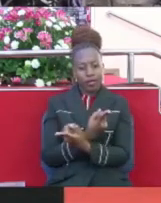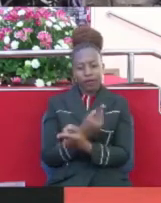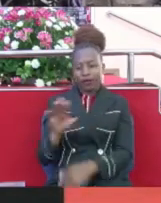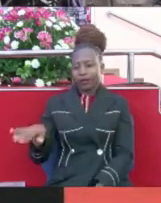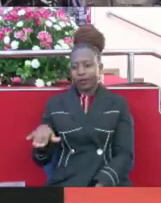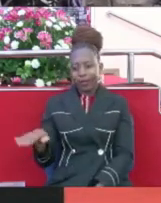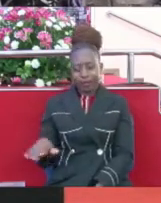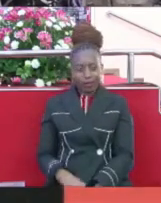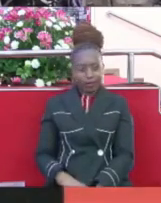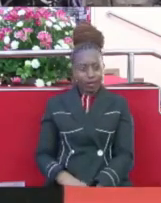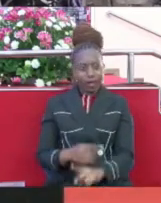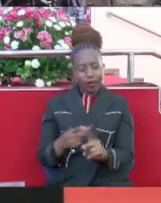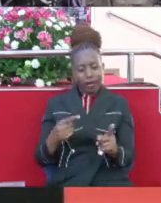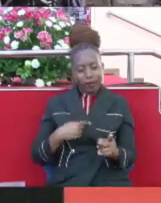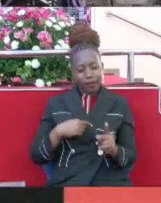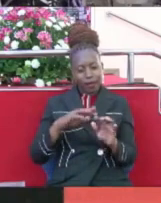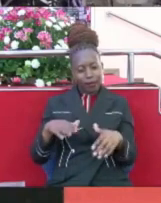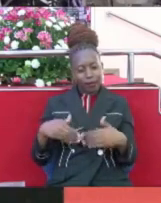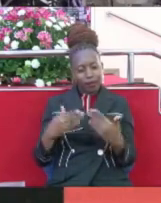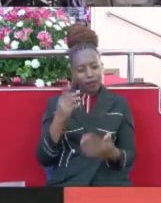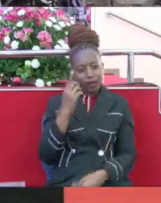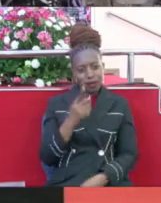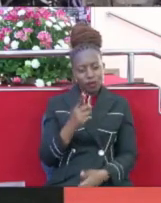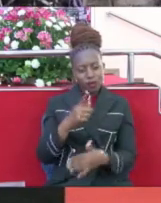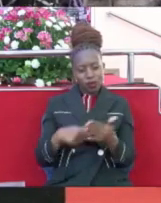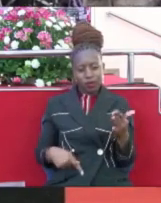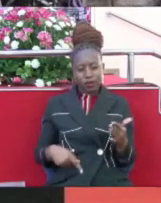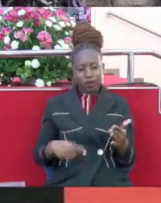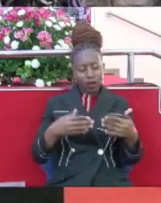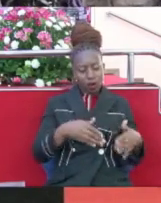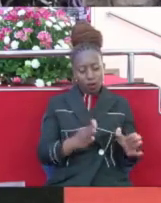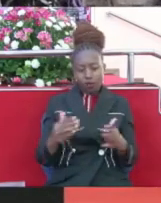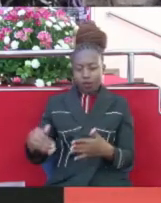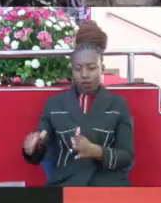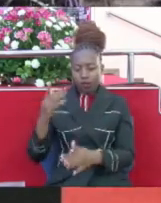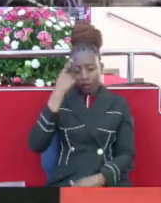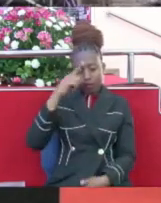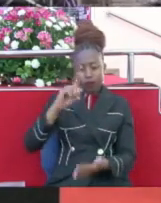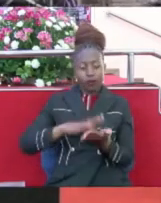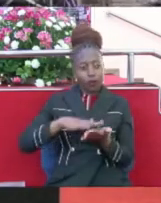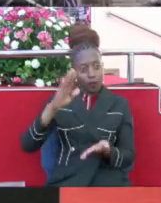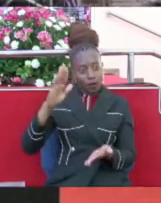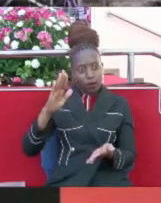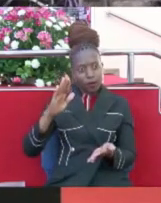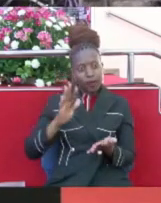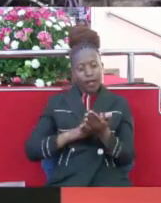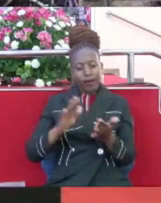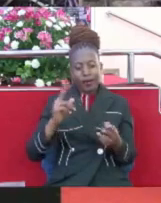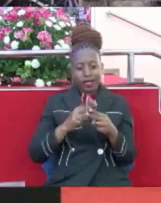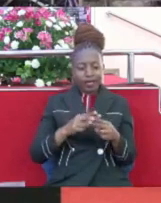I want to release to you an opportunity for more. Praise the name of the